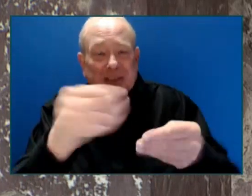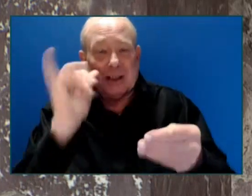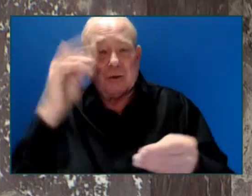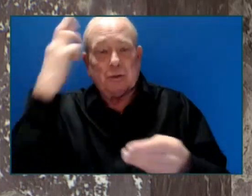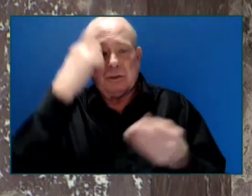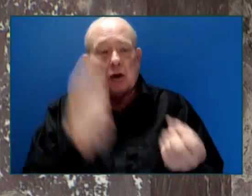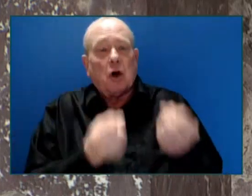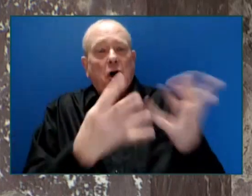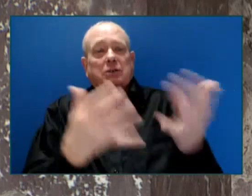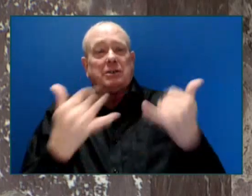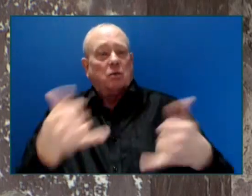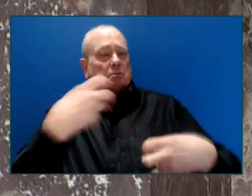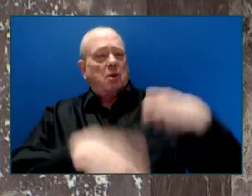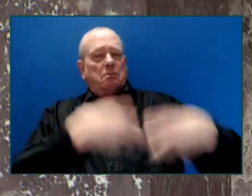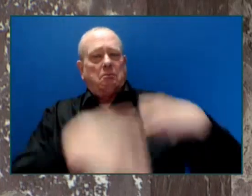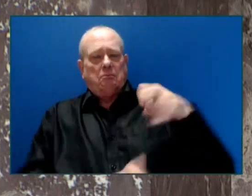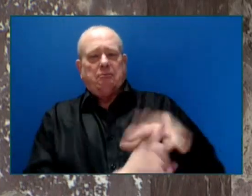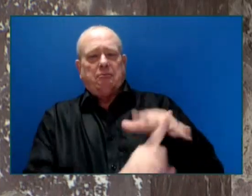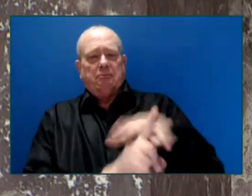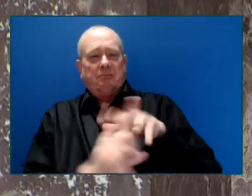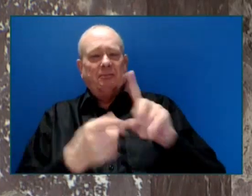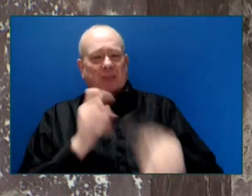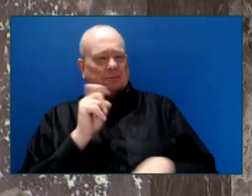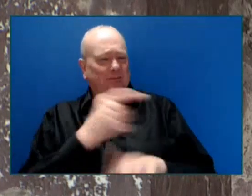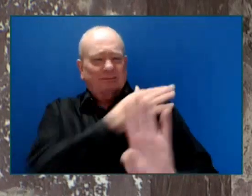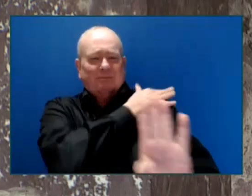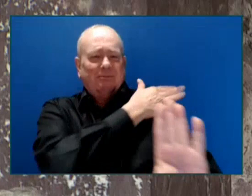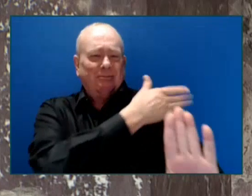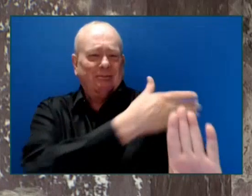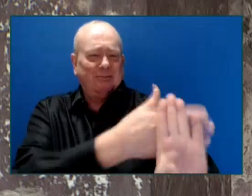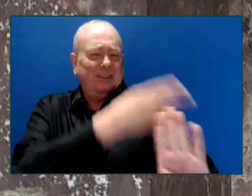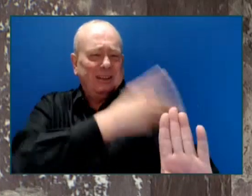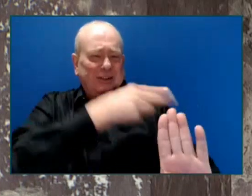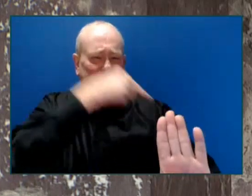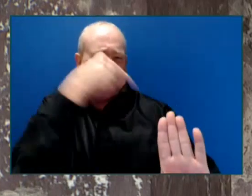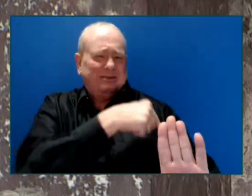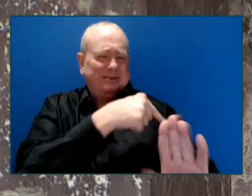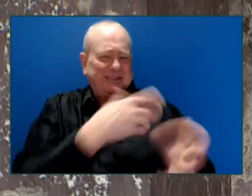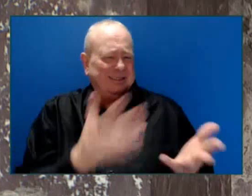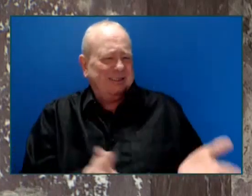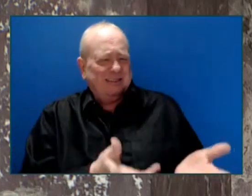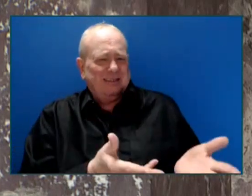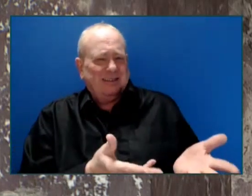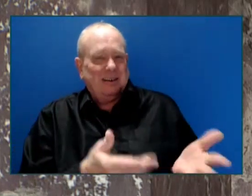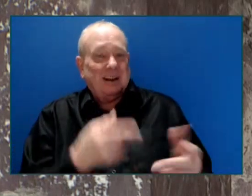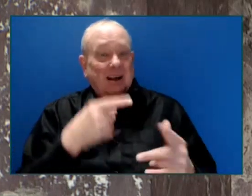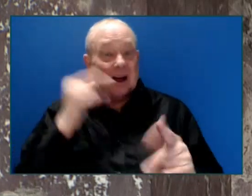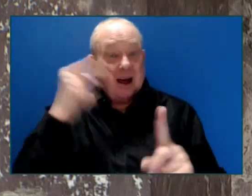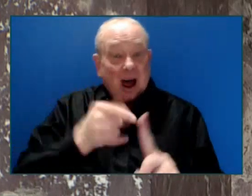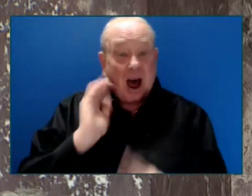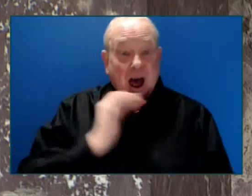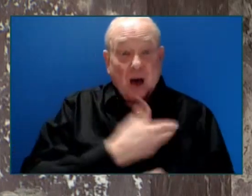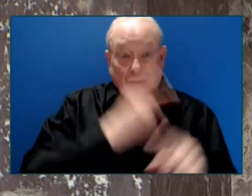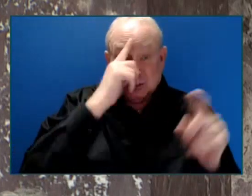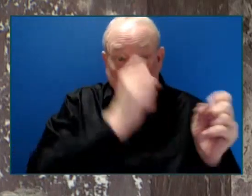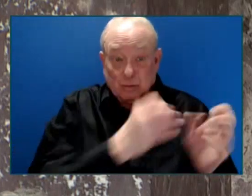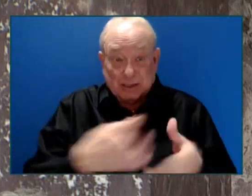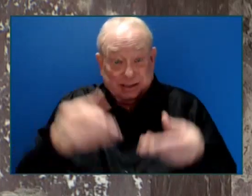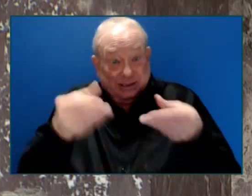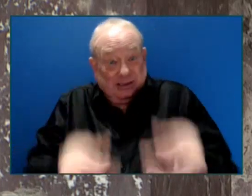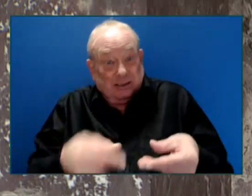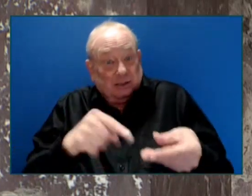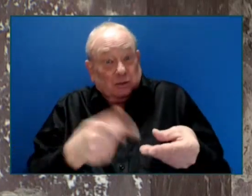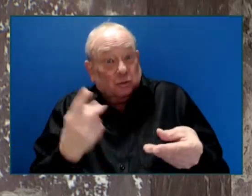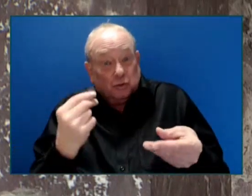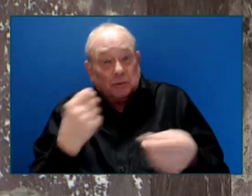Honourable Speaker, to the core of this housing strategy is to ensure that young people can continue to live in British